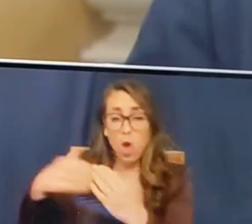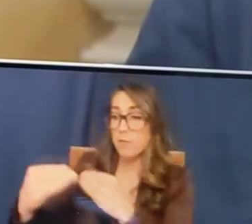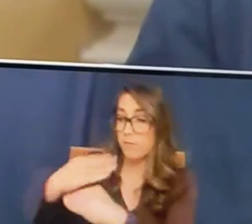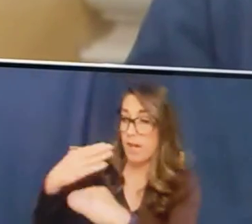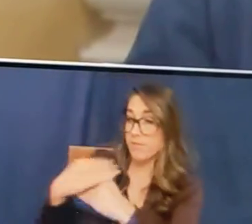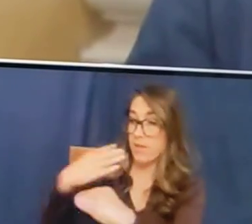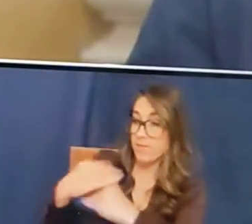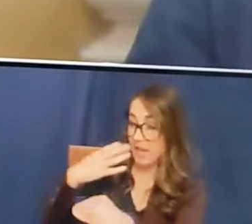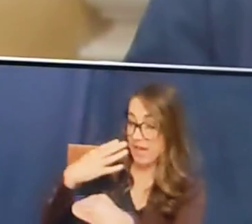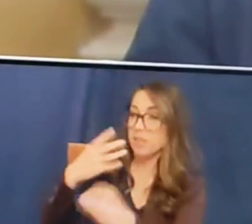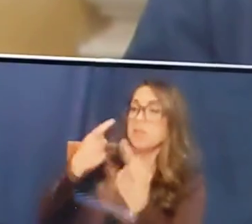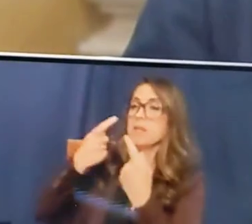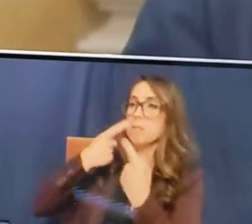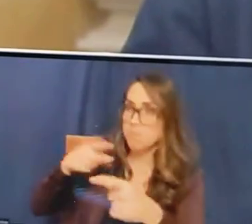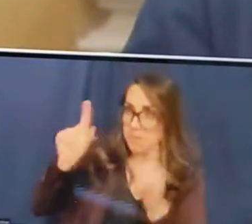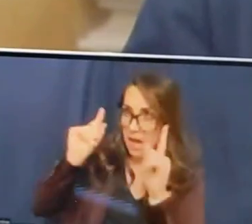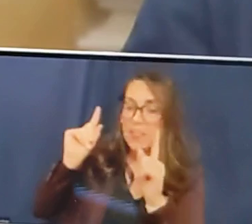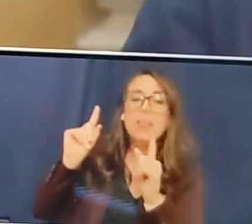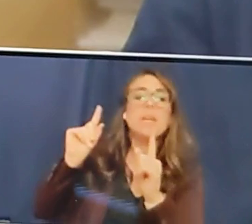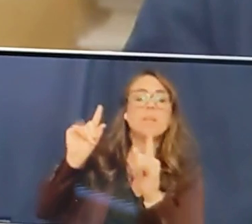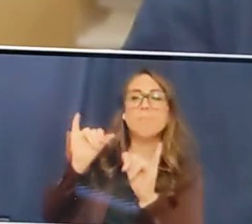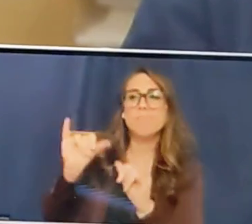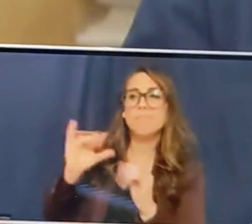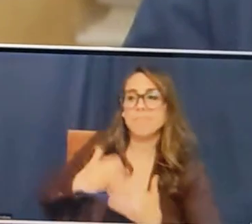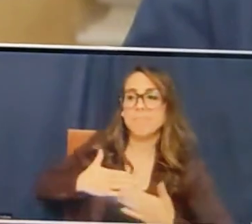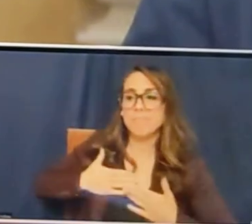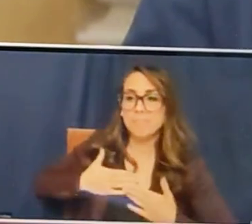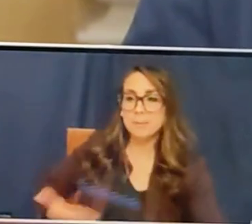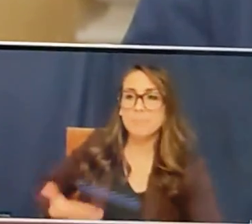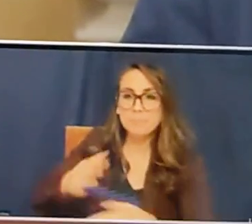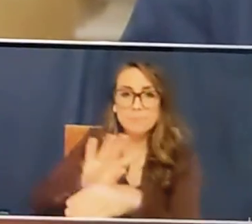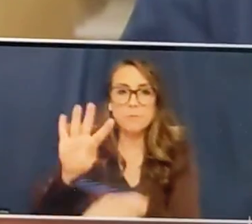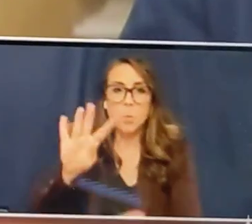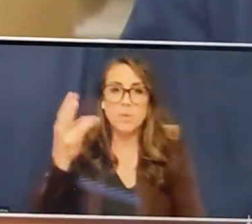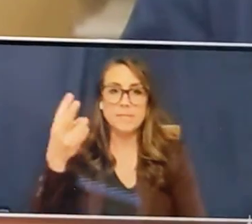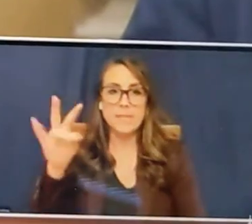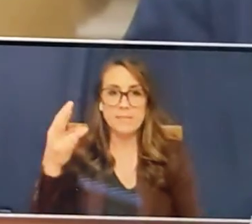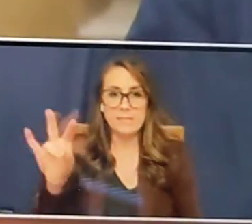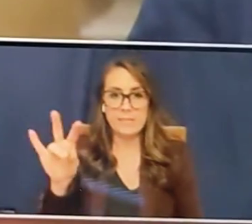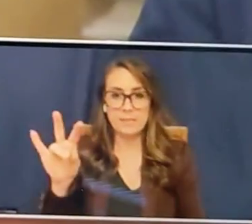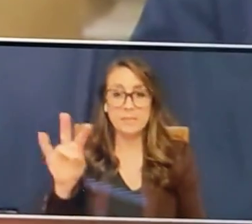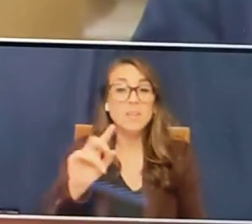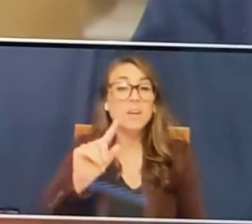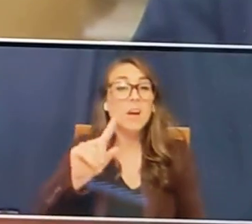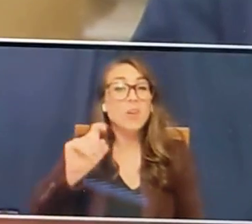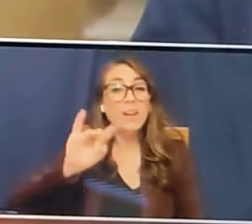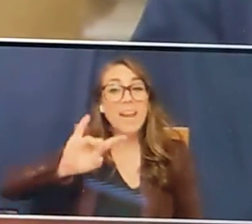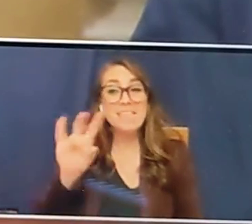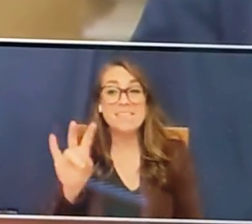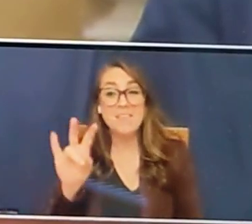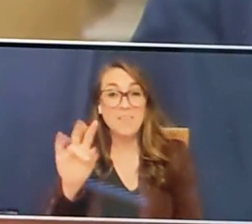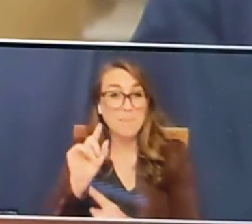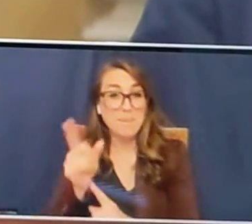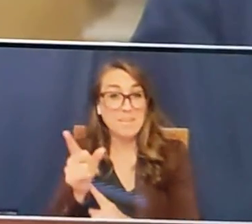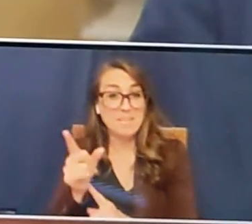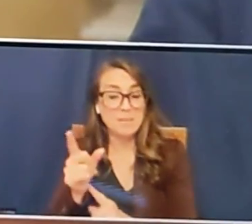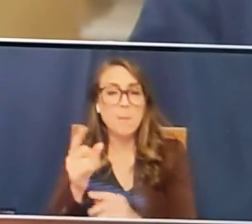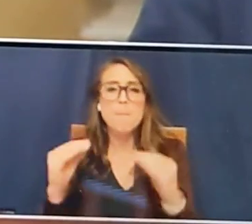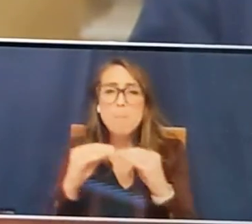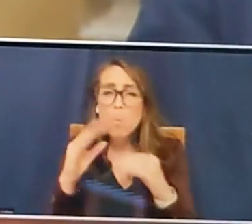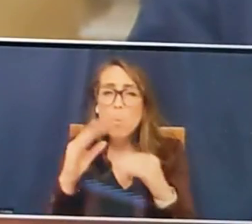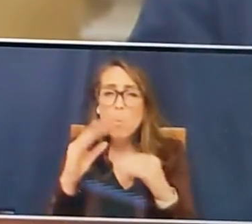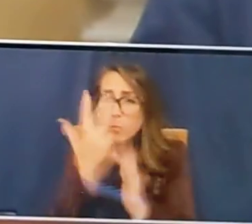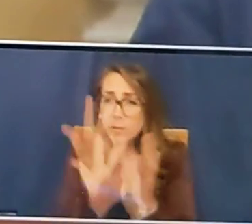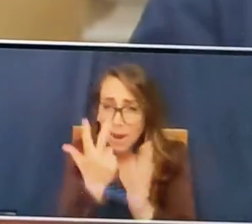something more at 4:17, 187 minutes, more than 3 hours after he stopped speaking at the